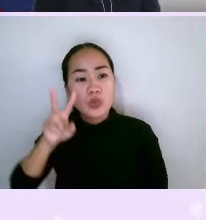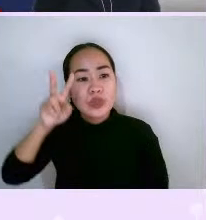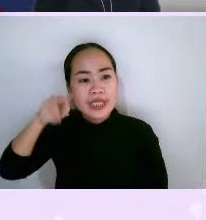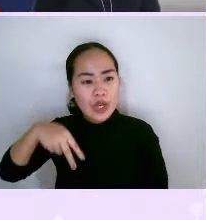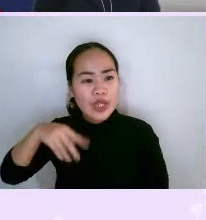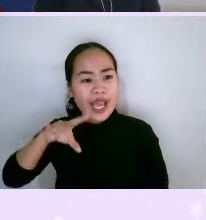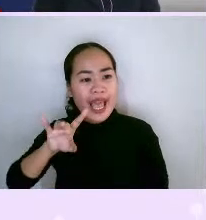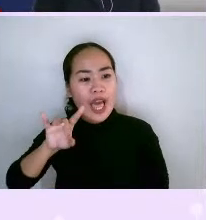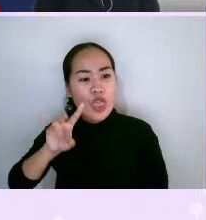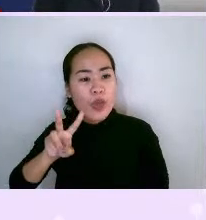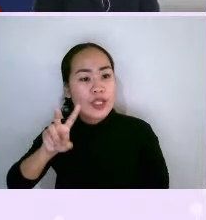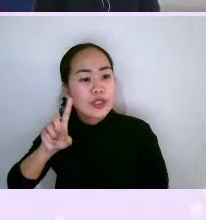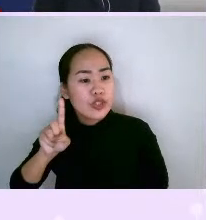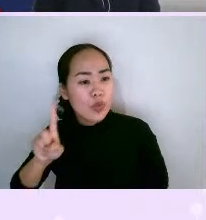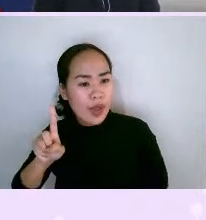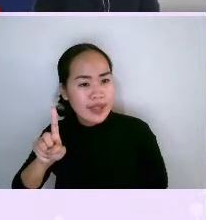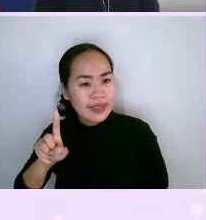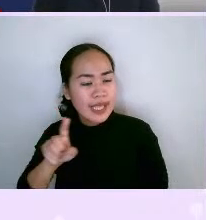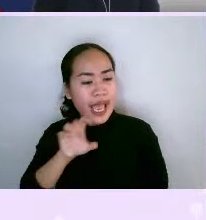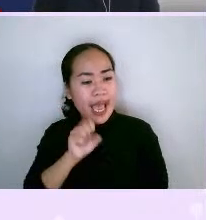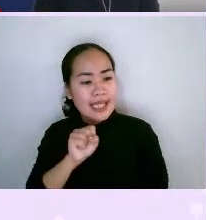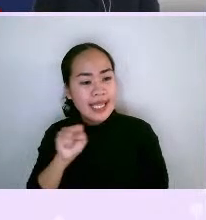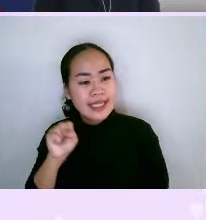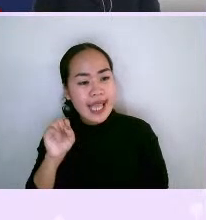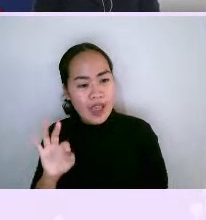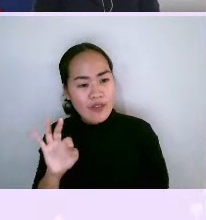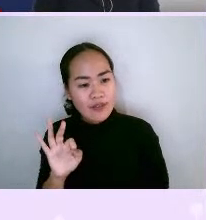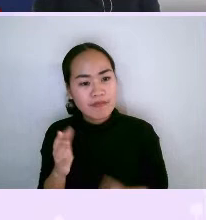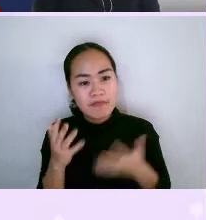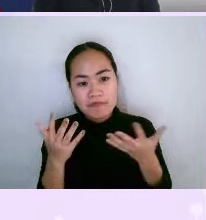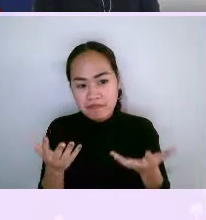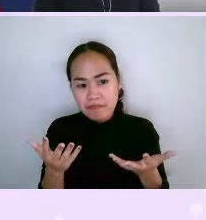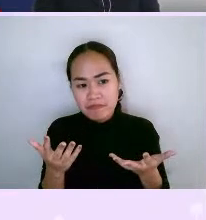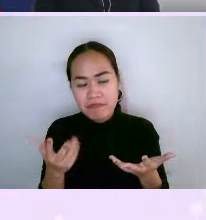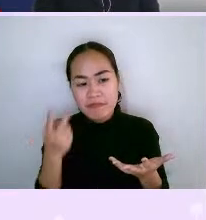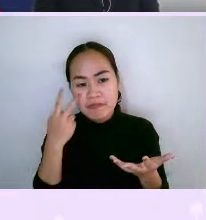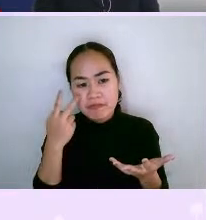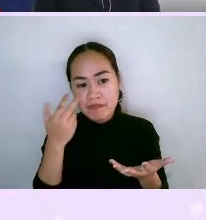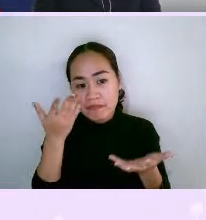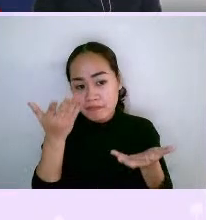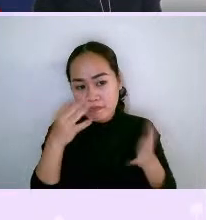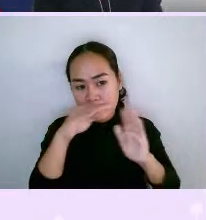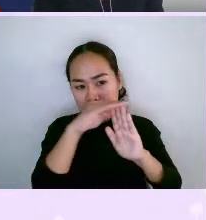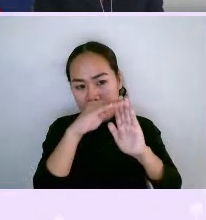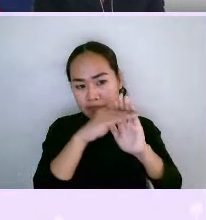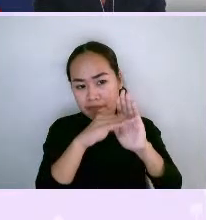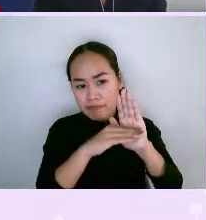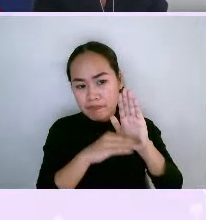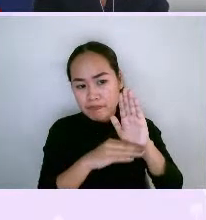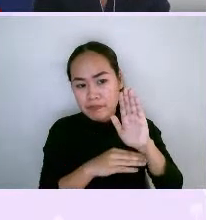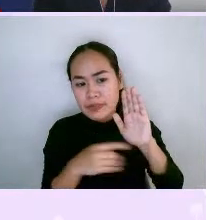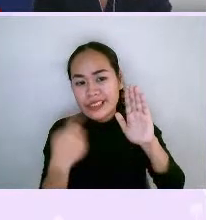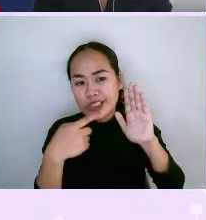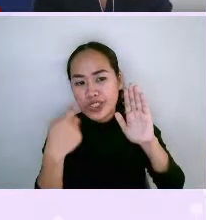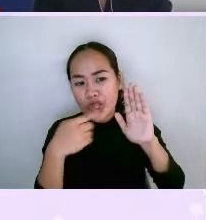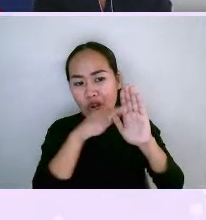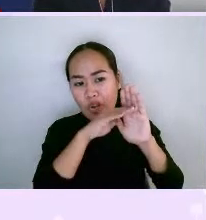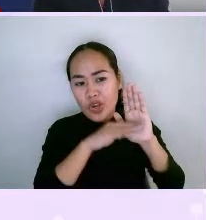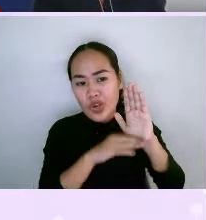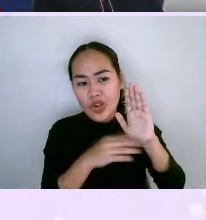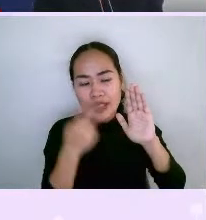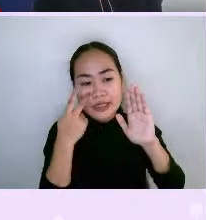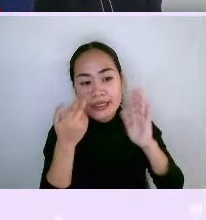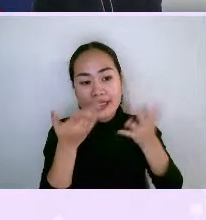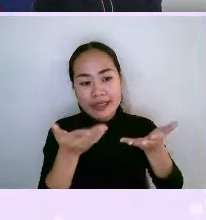2,821 SSFs per type of cooperator, and you will see the breakdown of the SSFs established po dyan